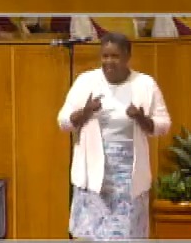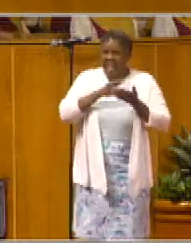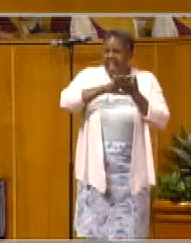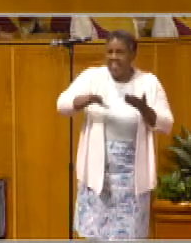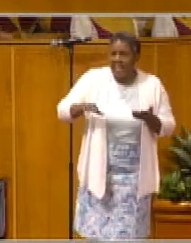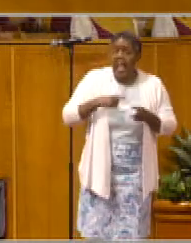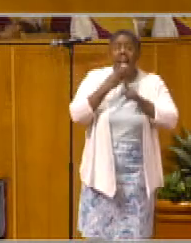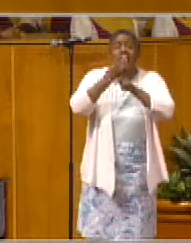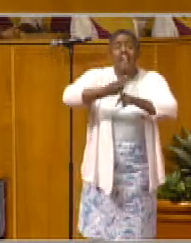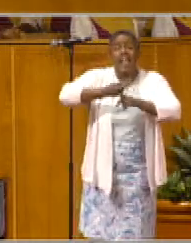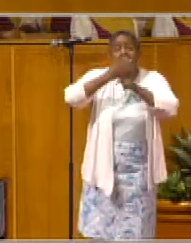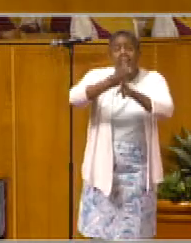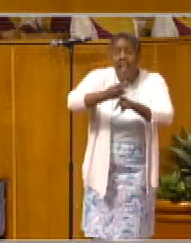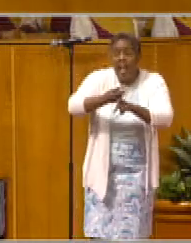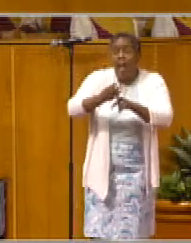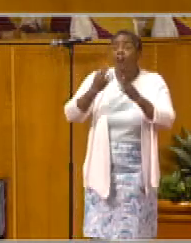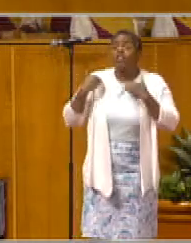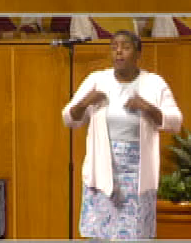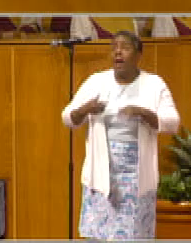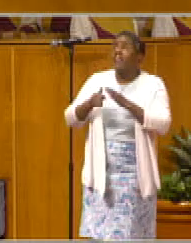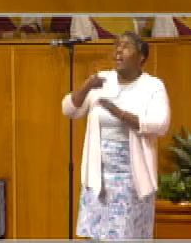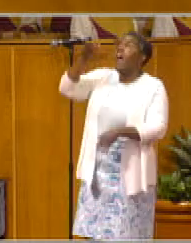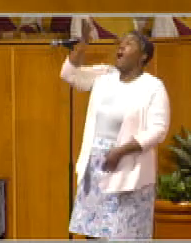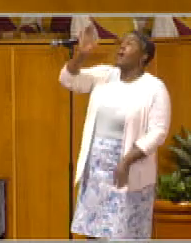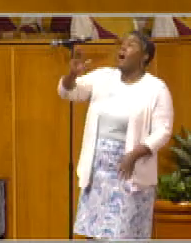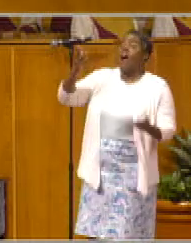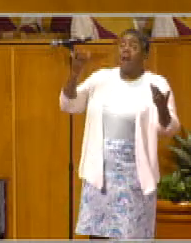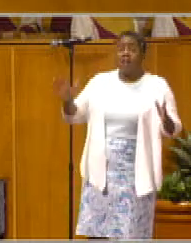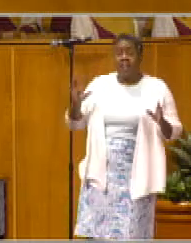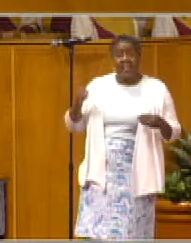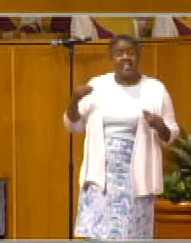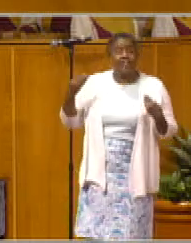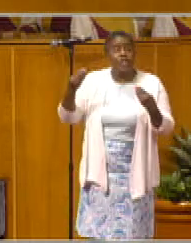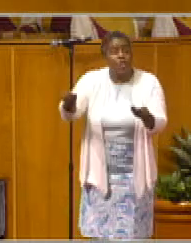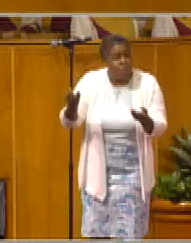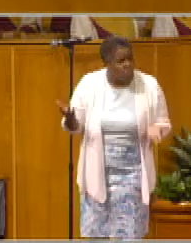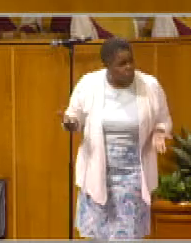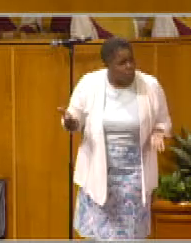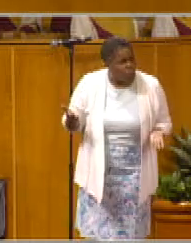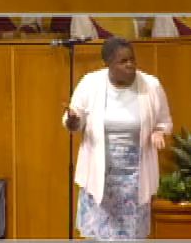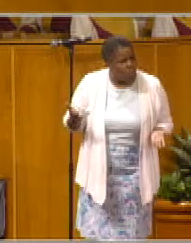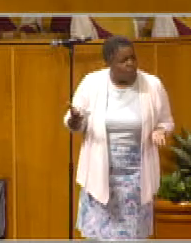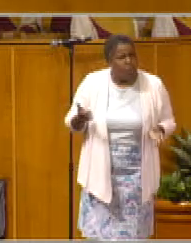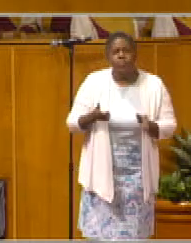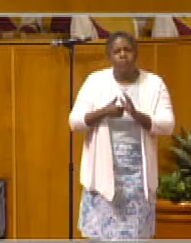and taking care of the body God has given you.